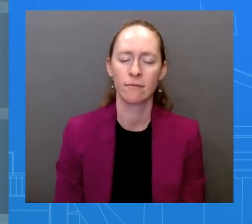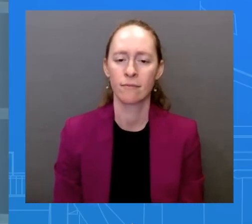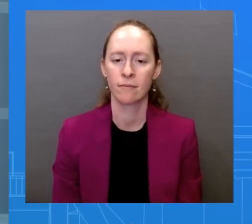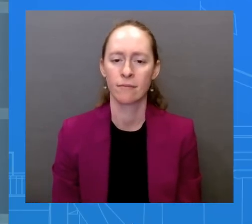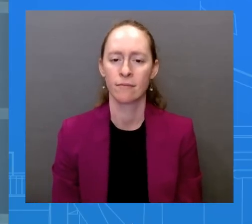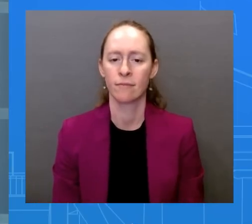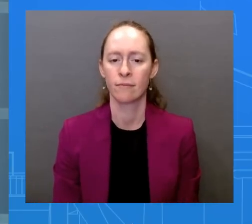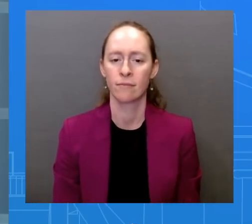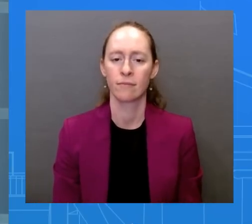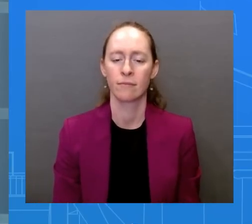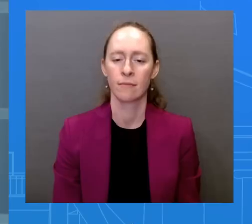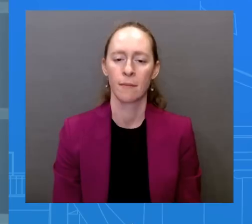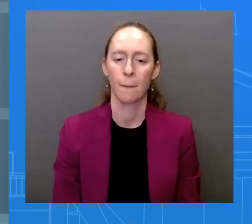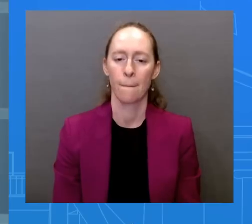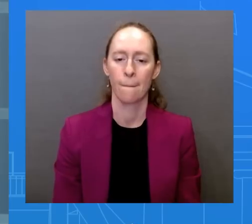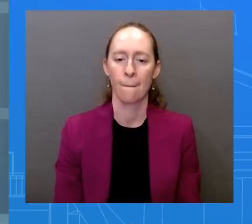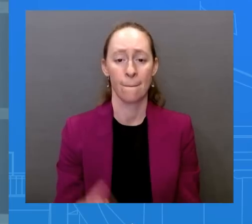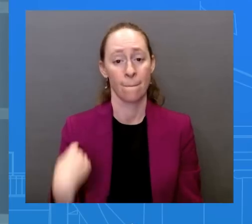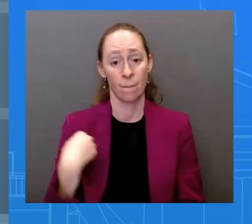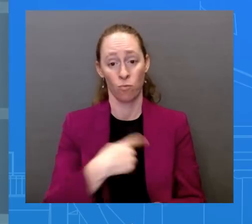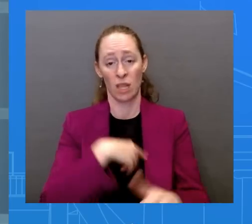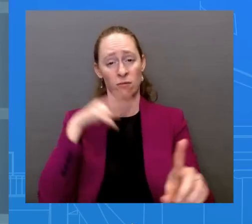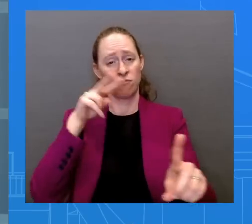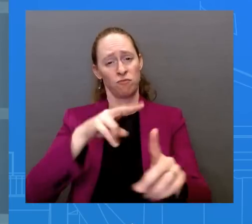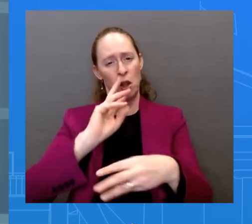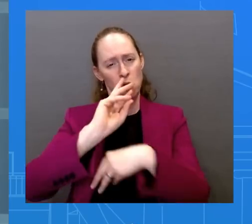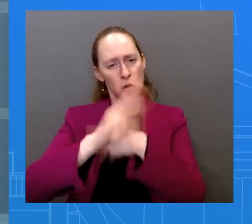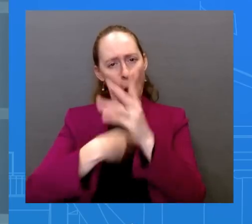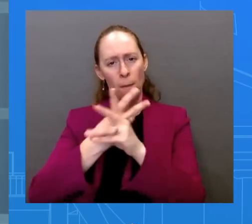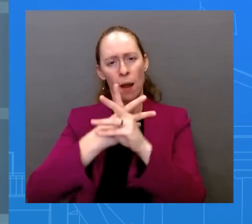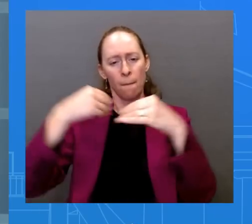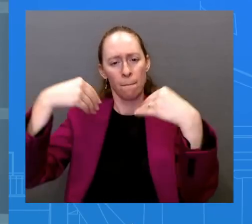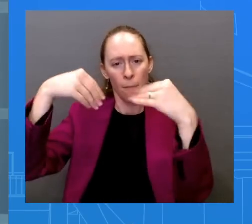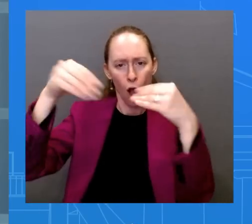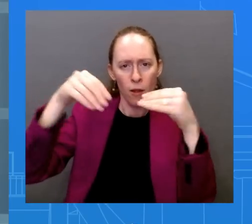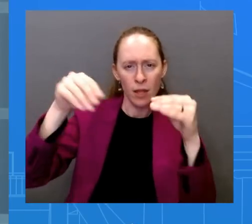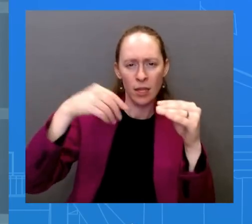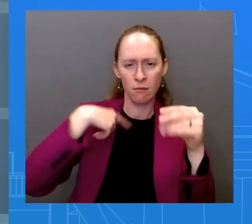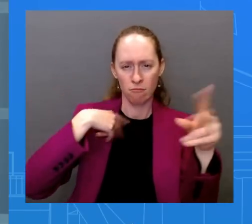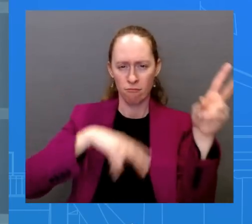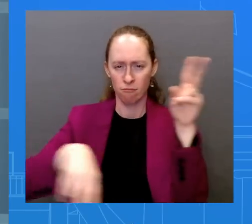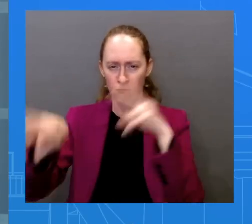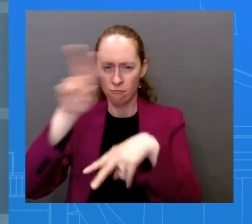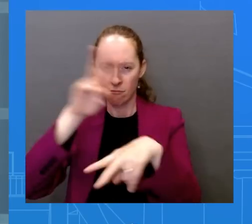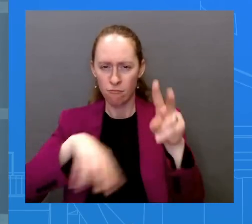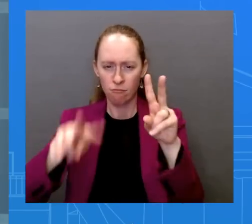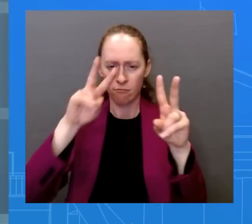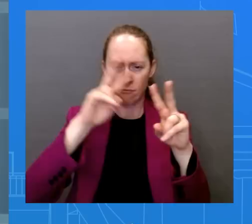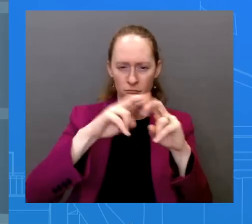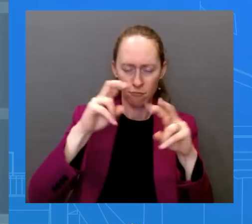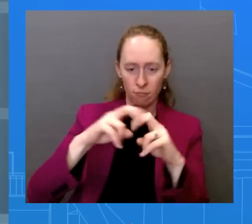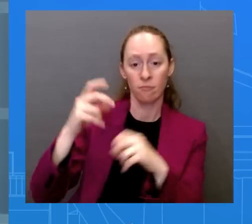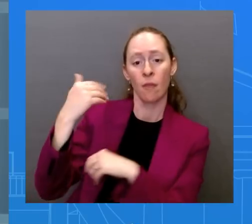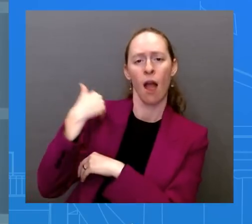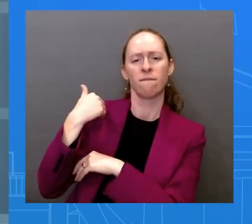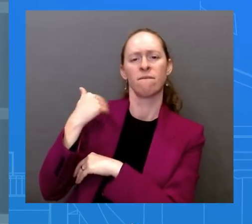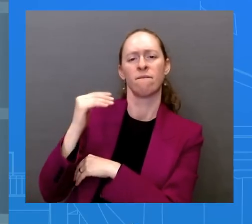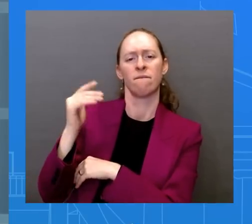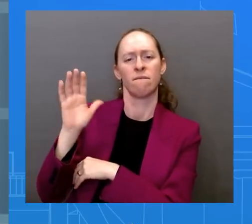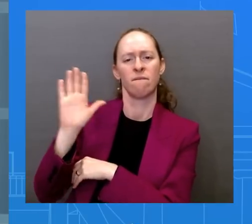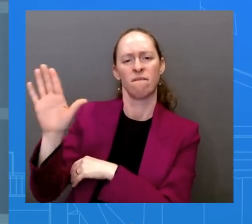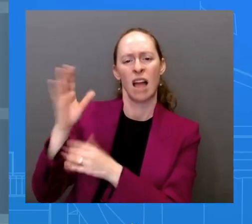What we are laying out is what the meeting that the president had with his economic team, how seriously we're taking this,